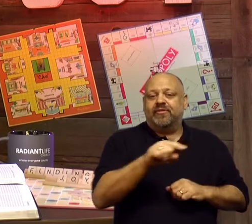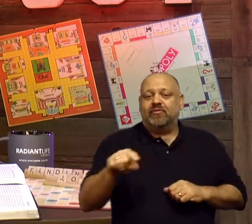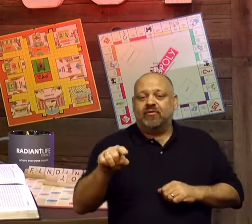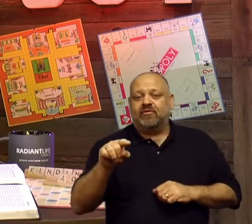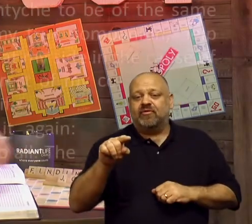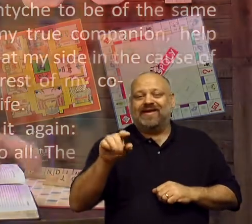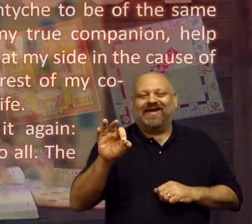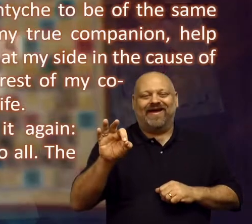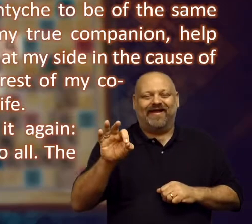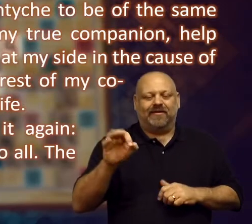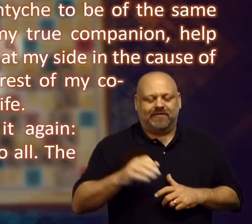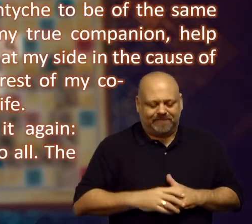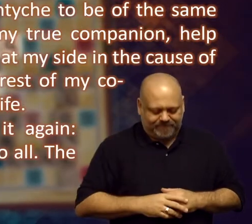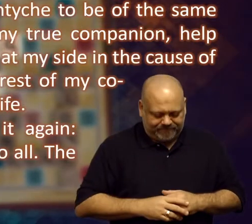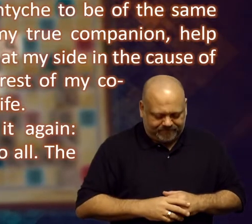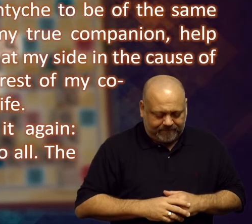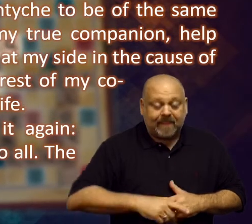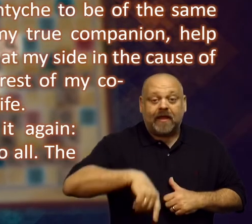verse 9.